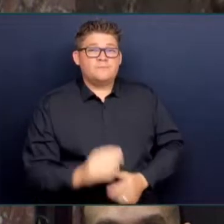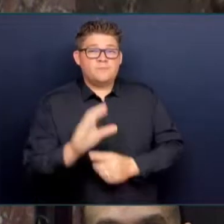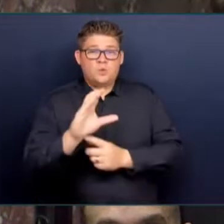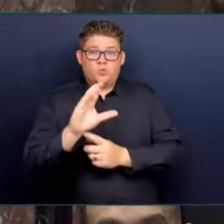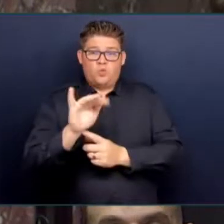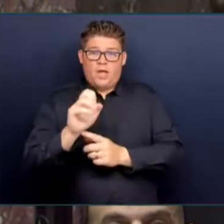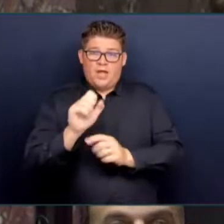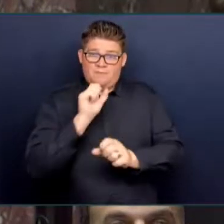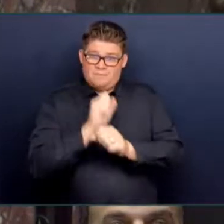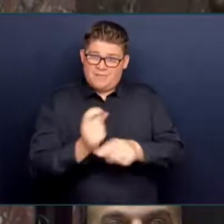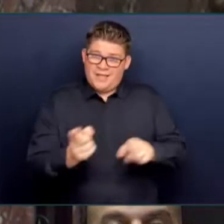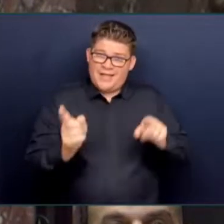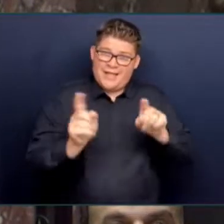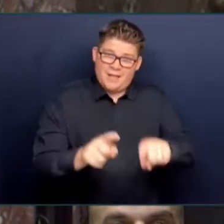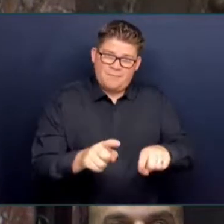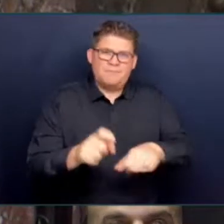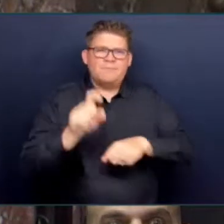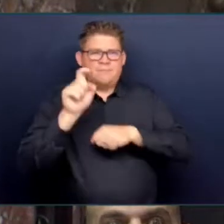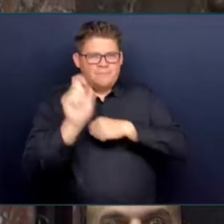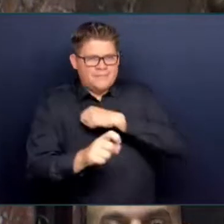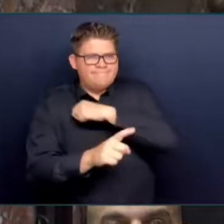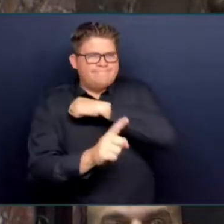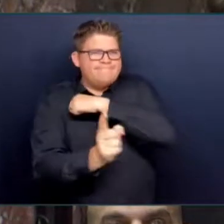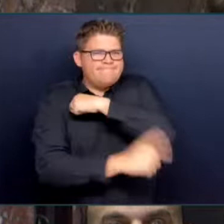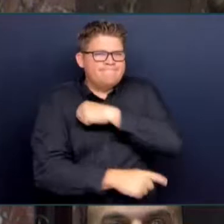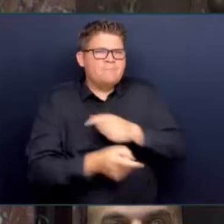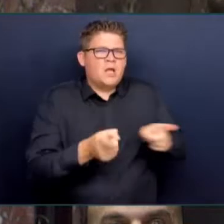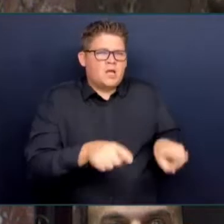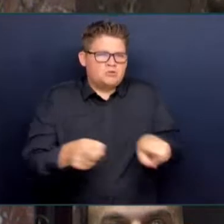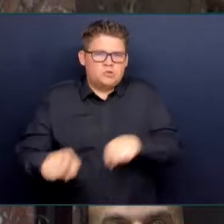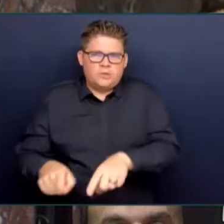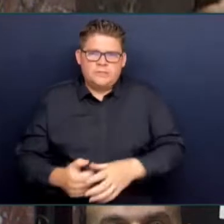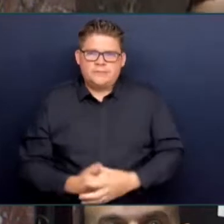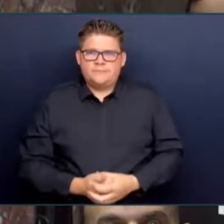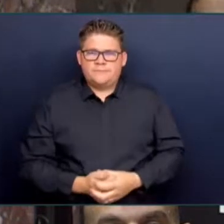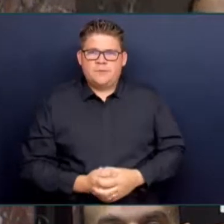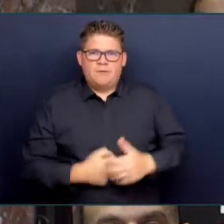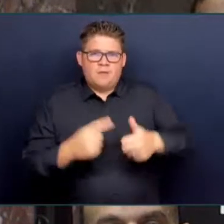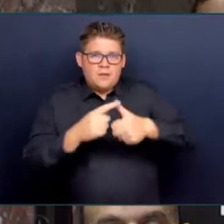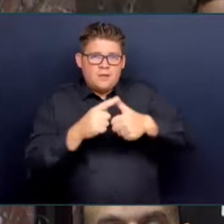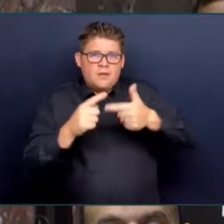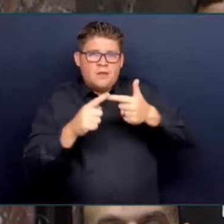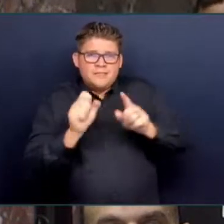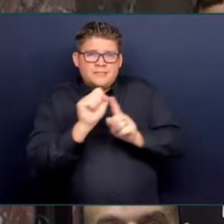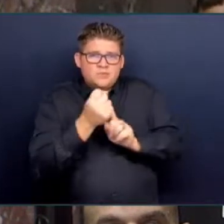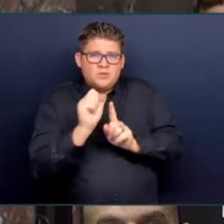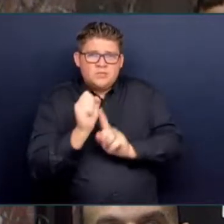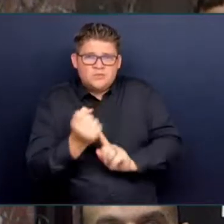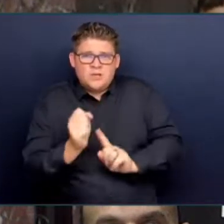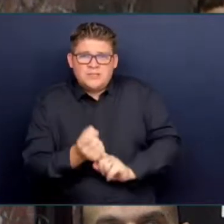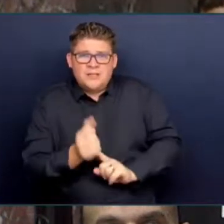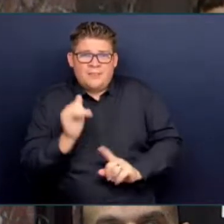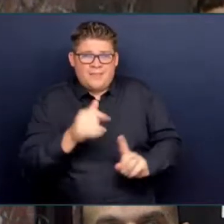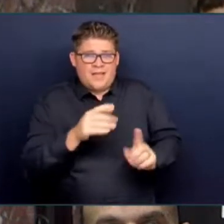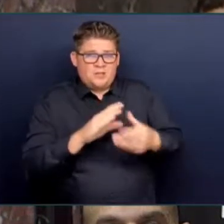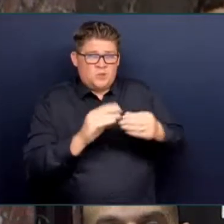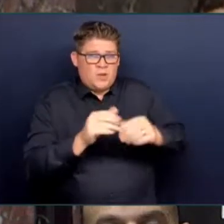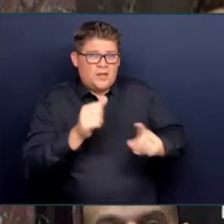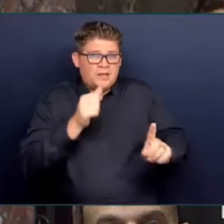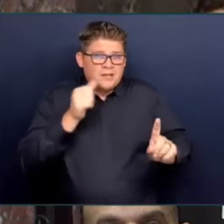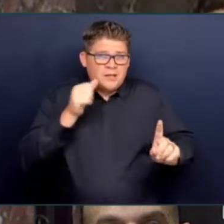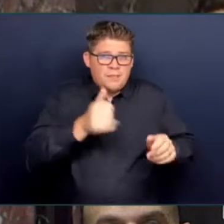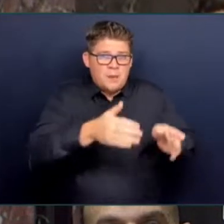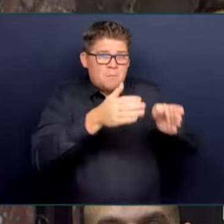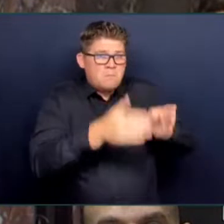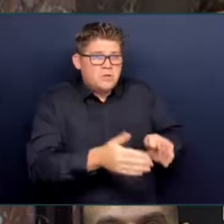which the member refers, whether this indeed was an issue of a prolific offender or repeat offender. We are going to bring back, as we've announced, the